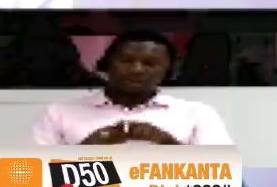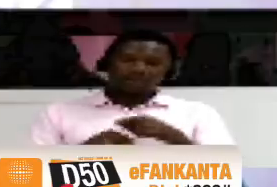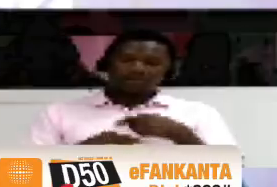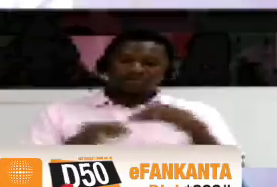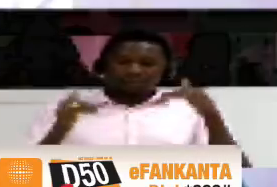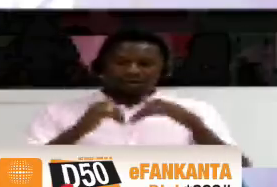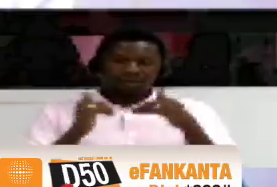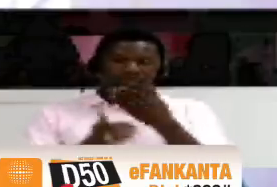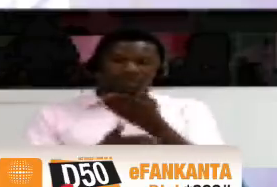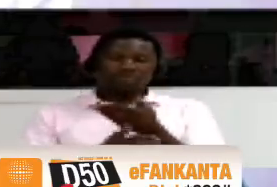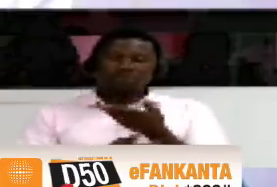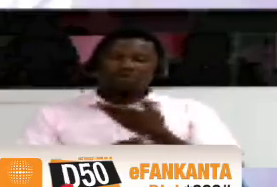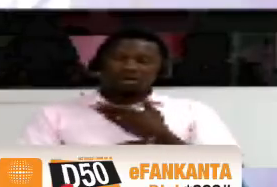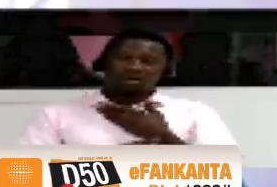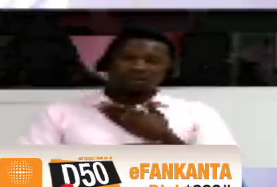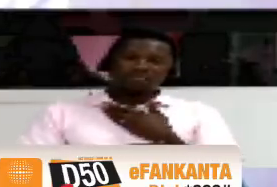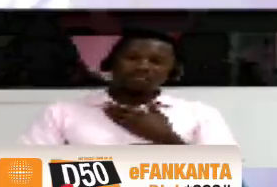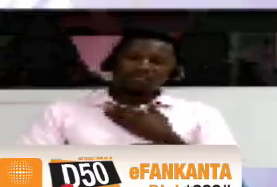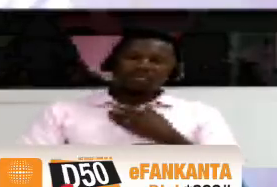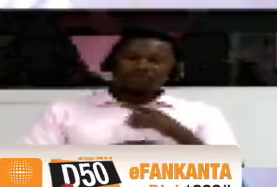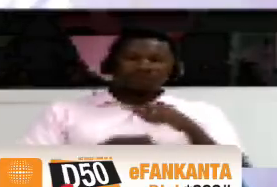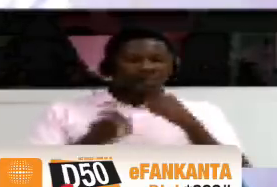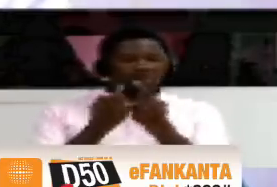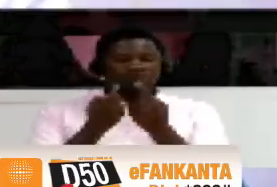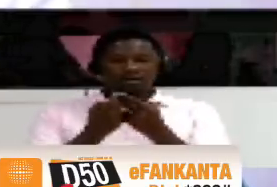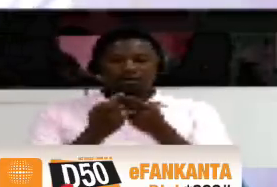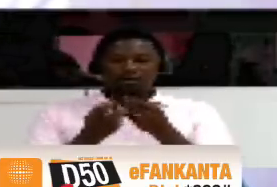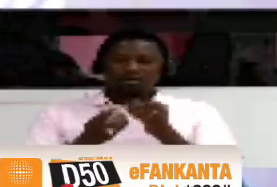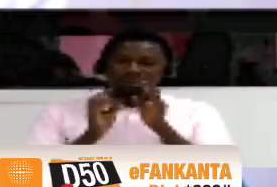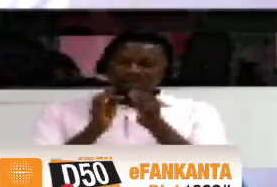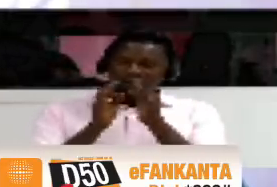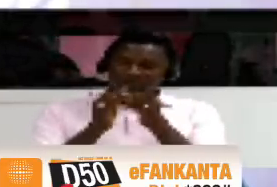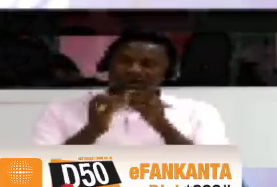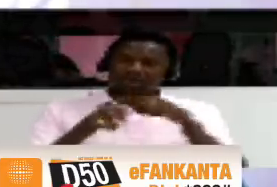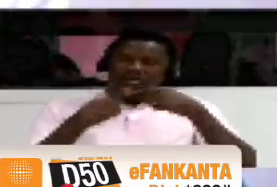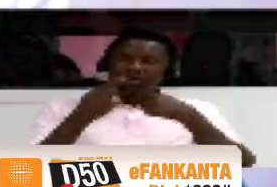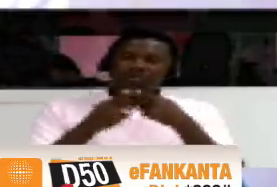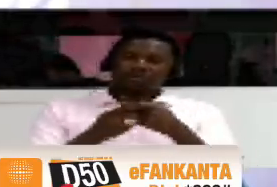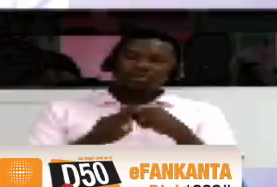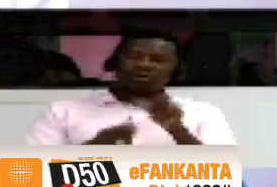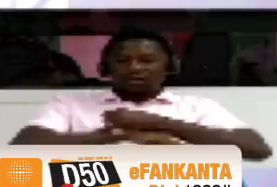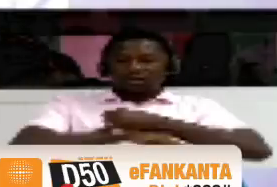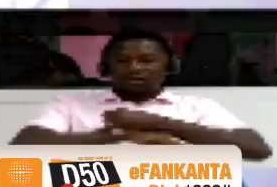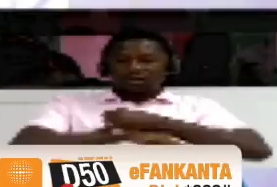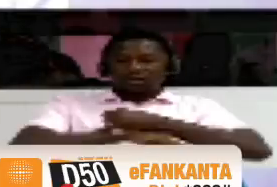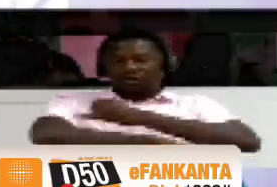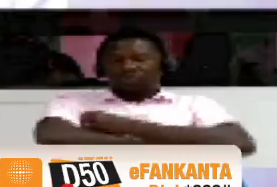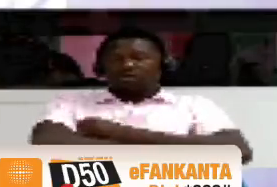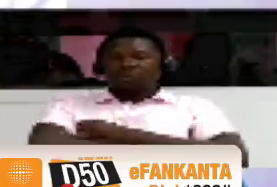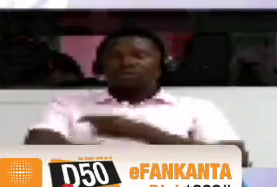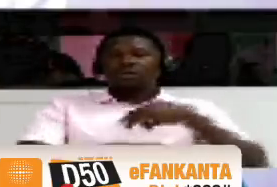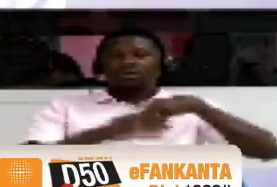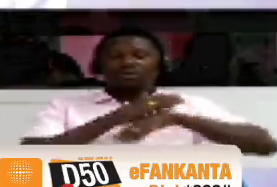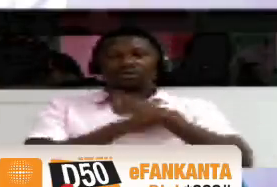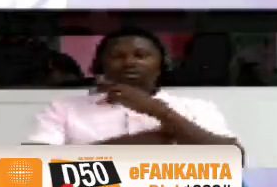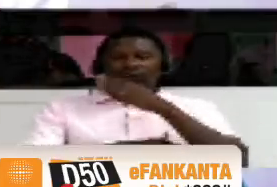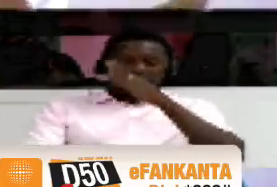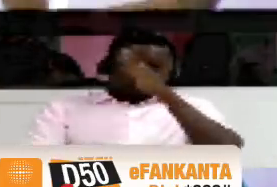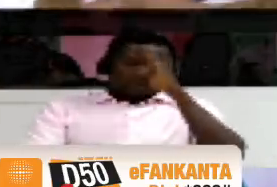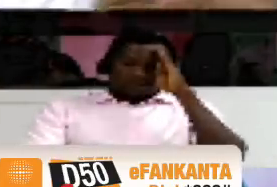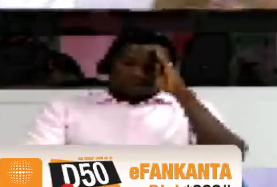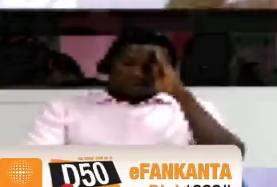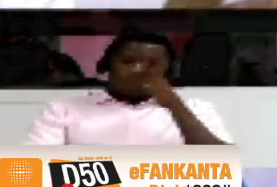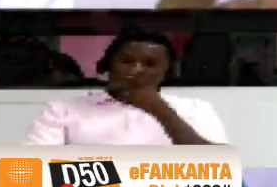meeting, there were concerns being raised about the rest of the institutions in Brikama.